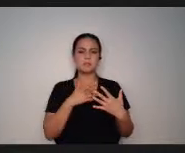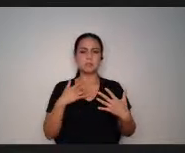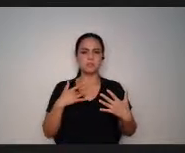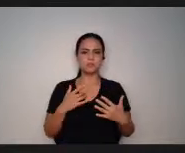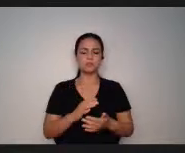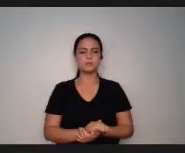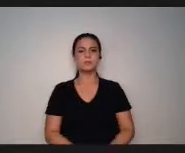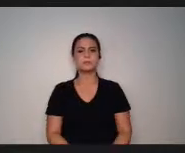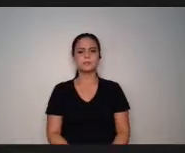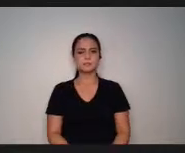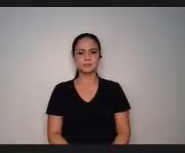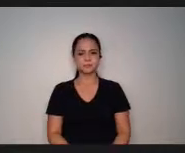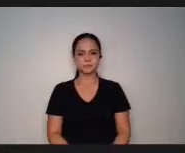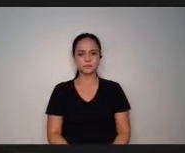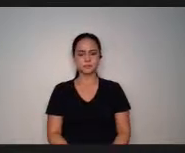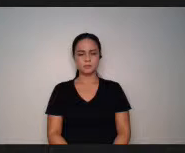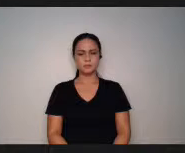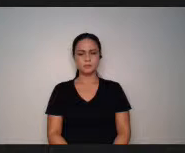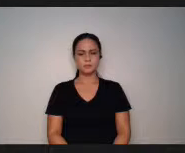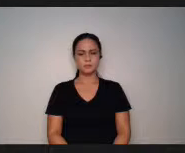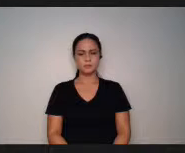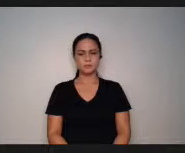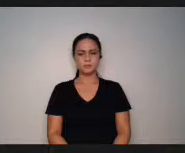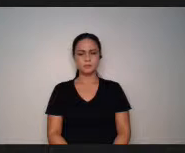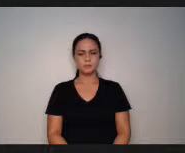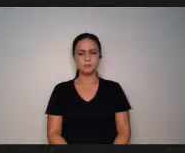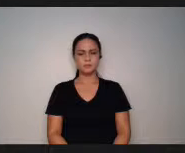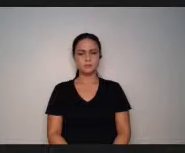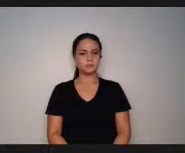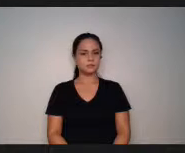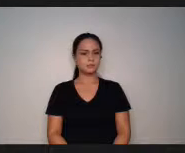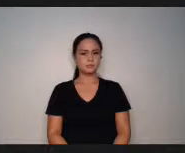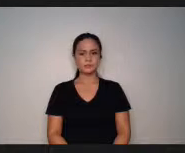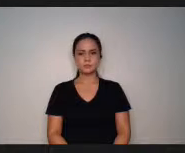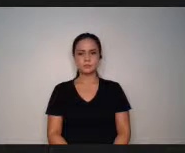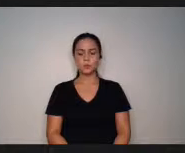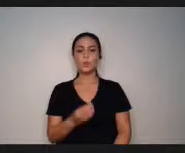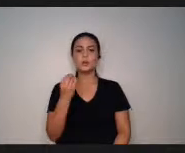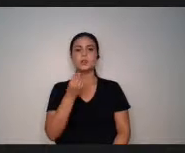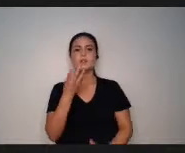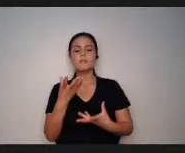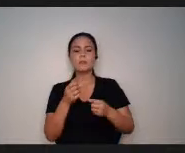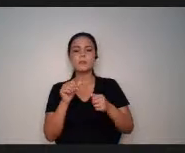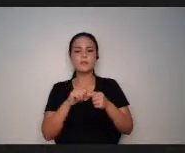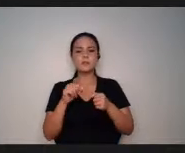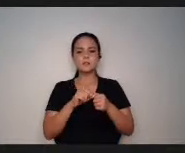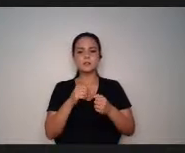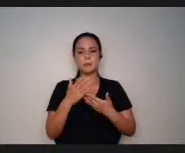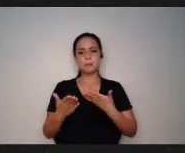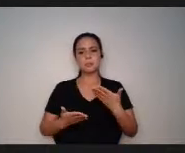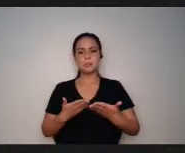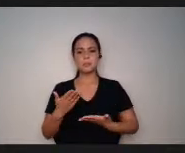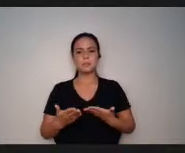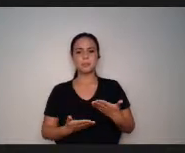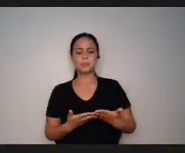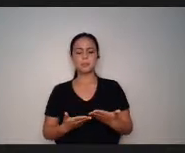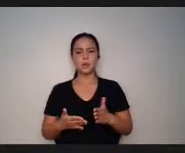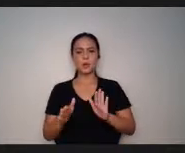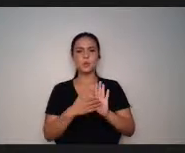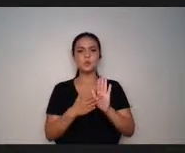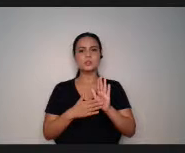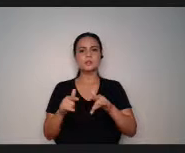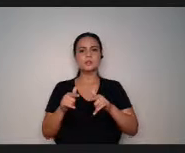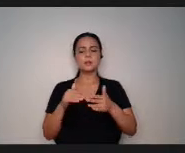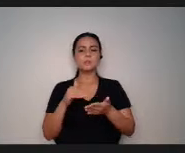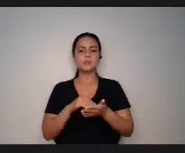What we do going forward to begin to address and prevent and improve work. And then lastly, I'm going to talk a little bit about the